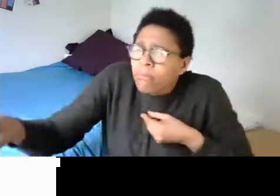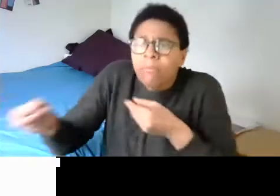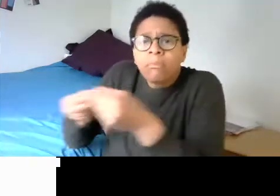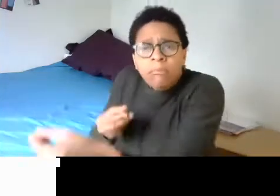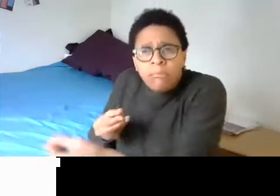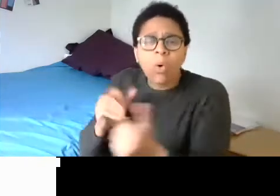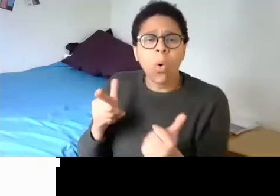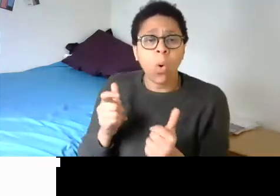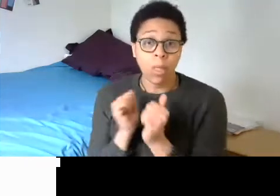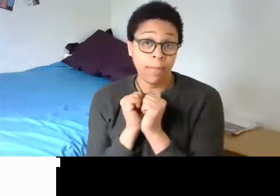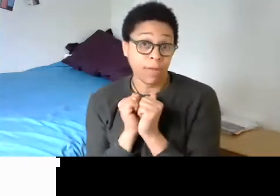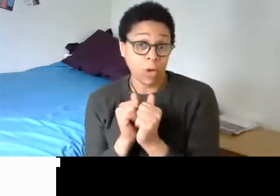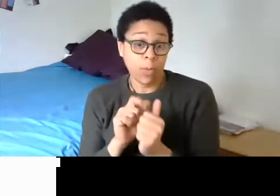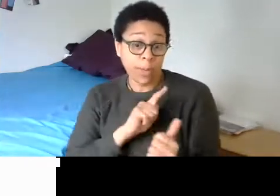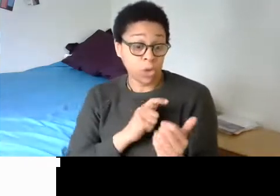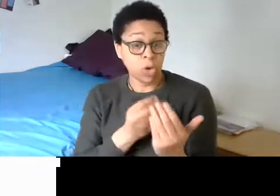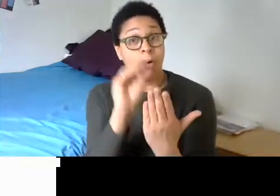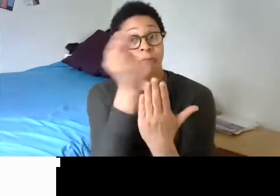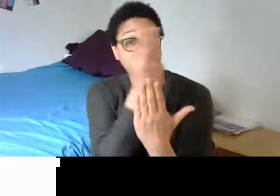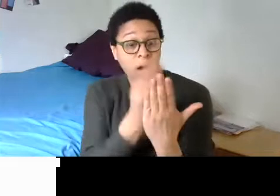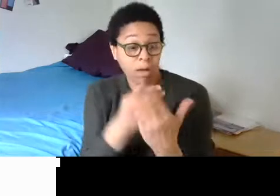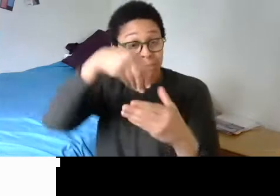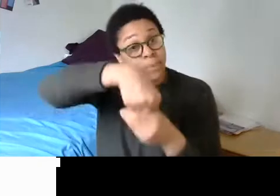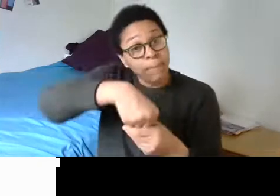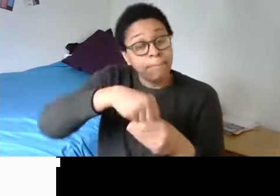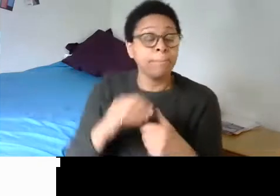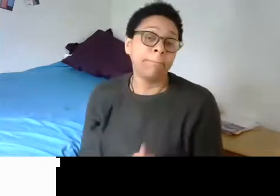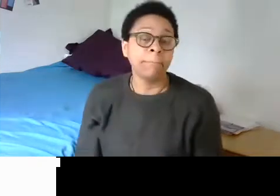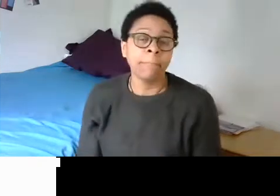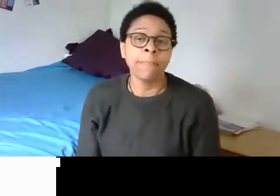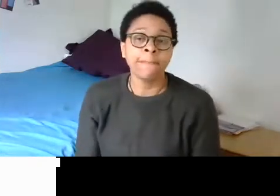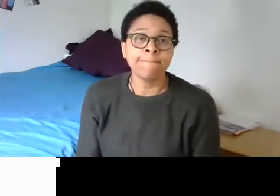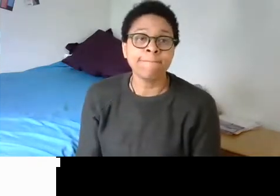but there are far more creative ways in which they were used by their owners.